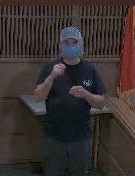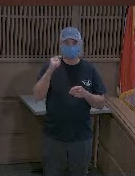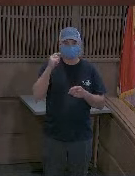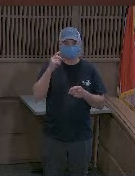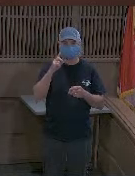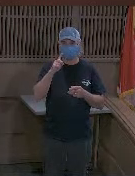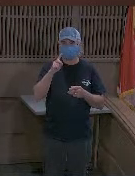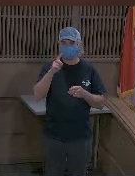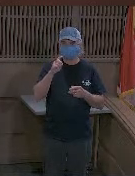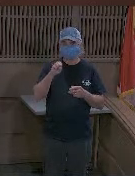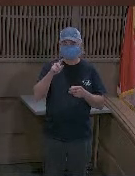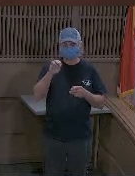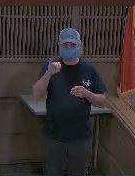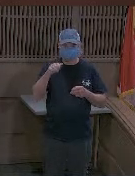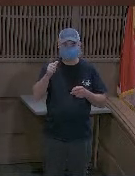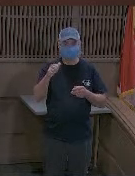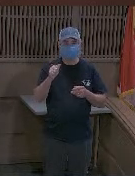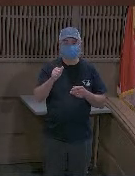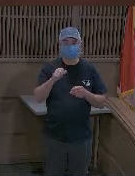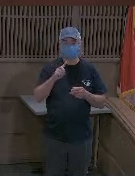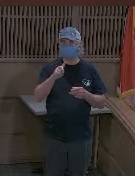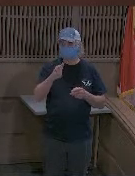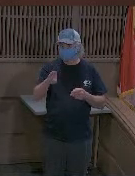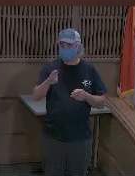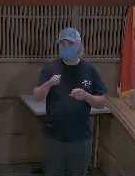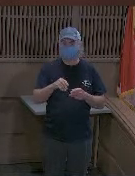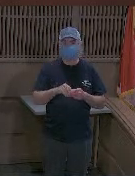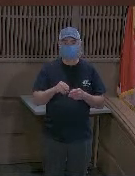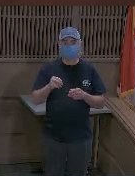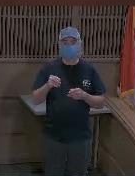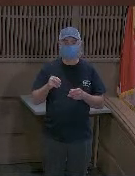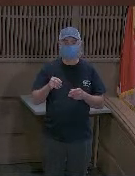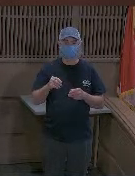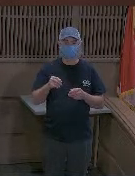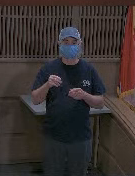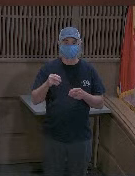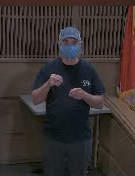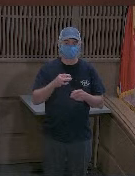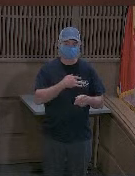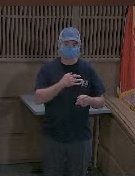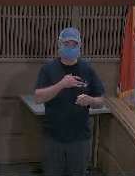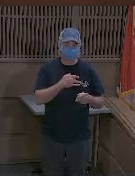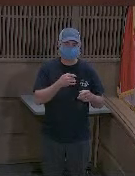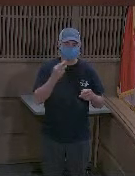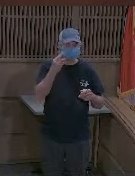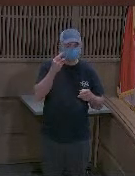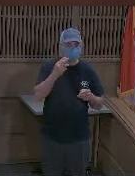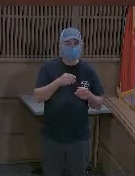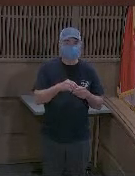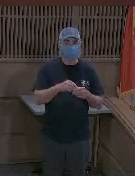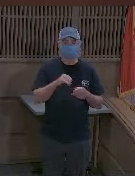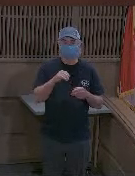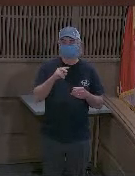other neurological conditions, diabetes, type 1 or 2, heart conditions, HIV.